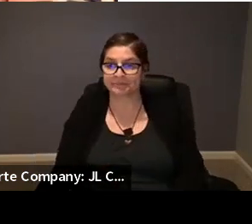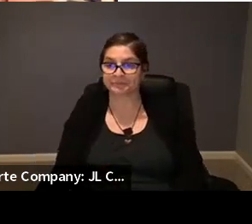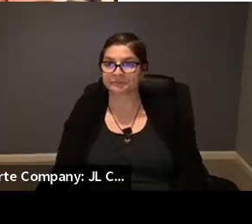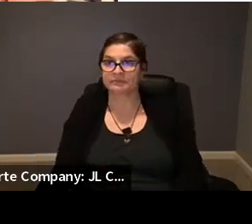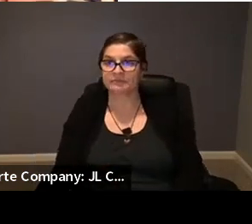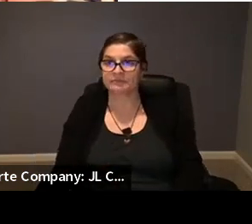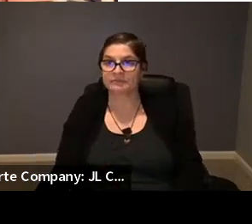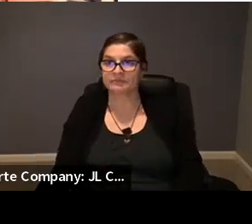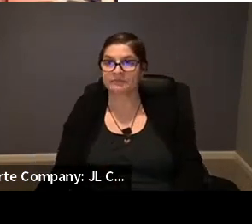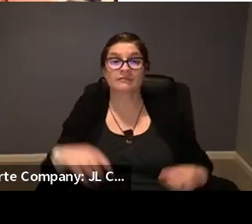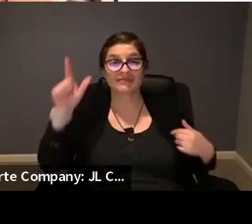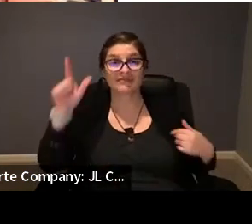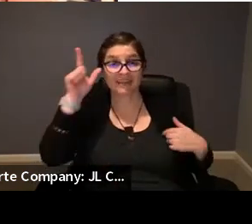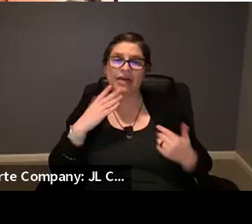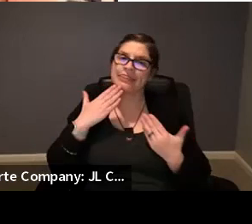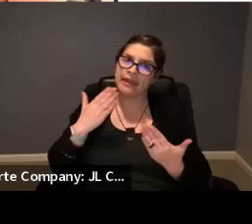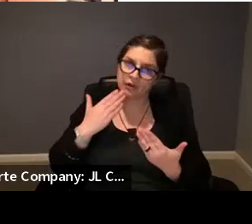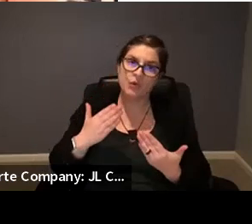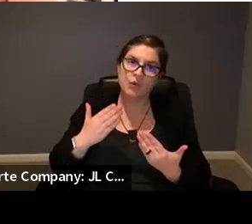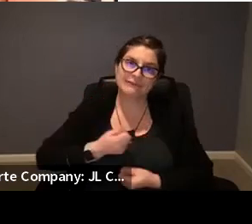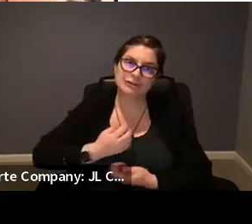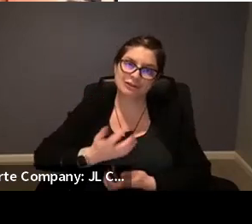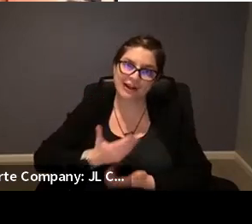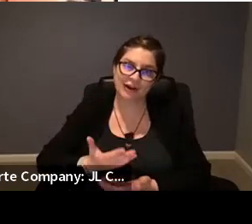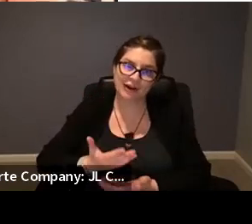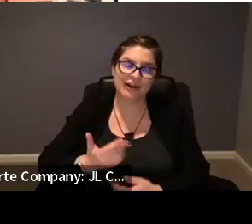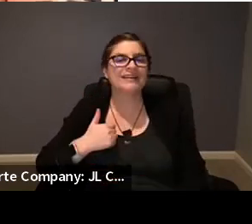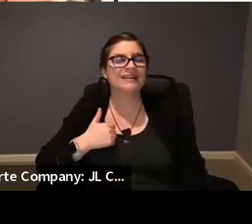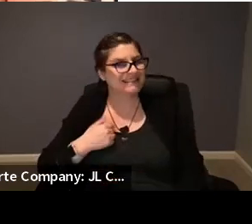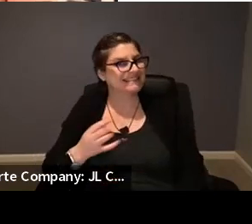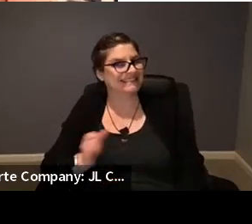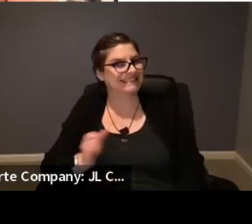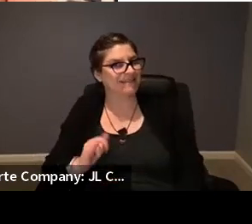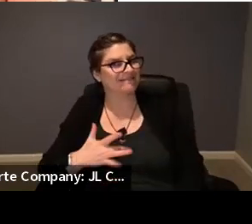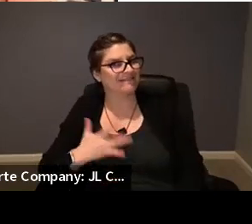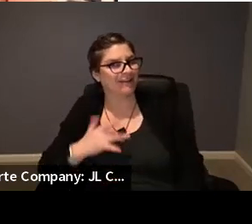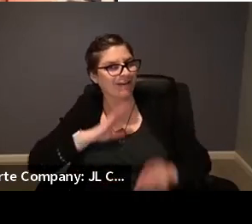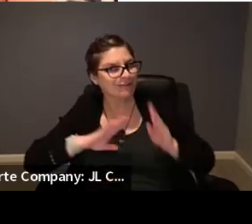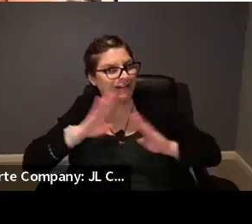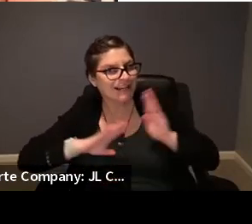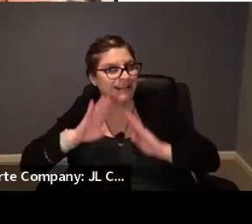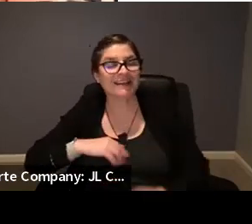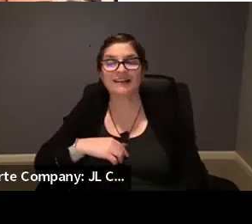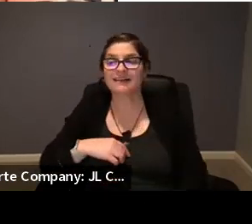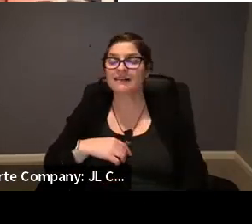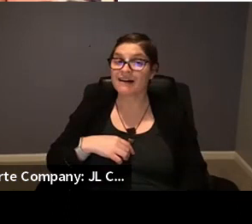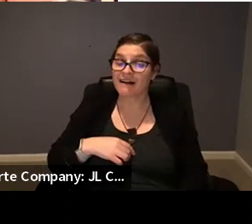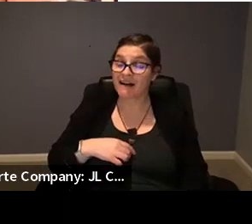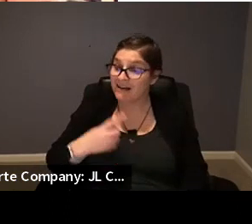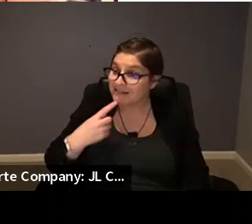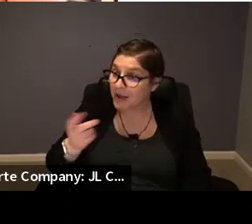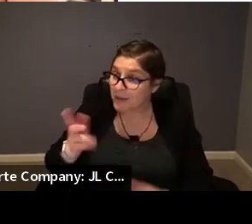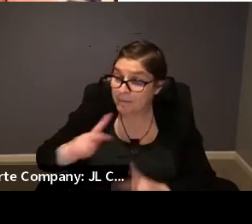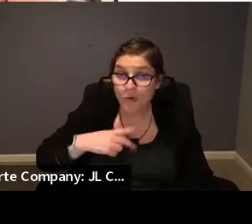Thank you for sharing that, Kristen. And like, I'm finding that frustration too, right? Like I tell people all the time that essential or witnessing